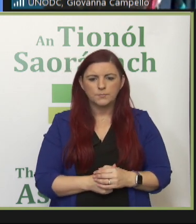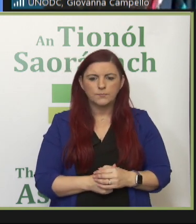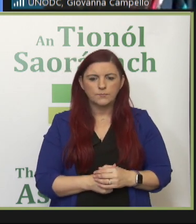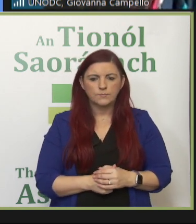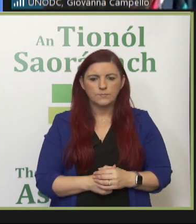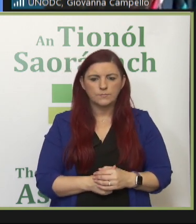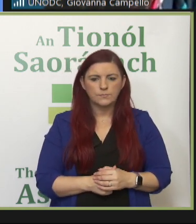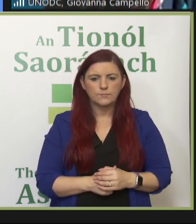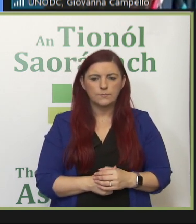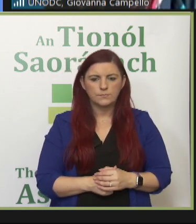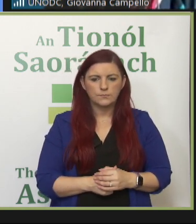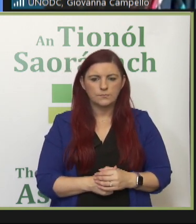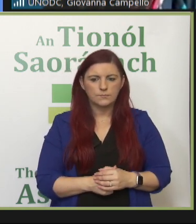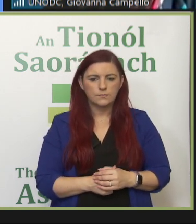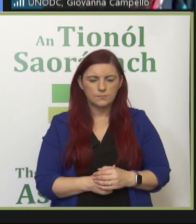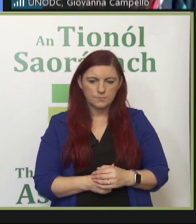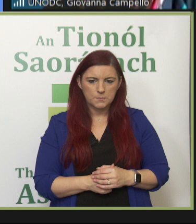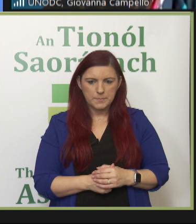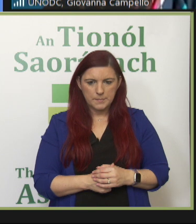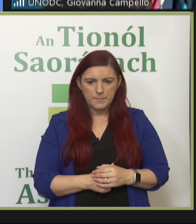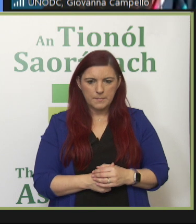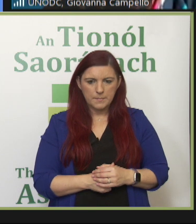open a small parenthesis about